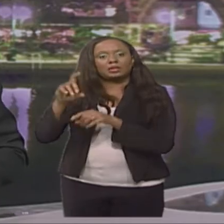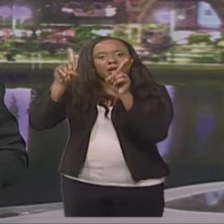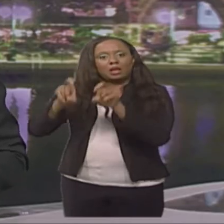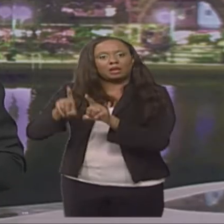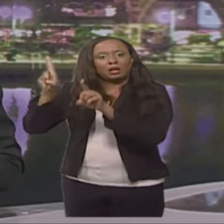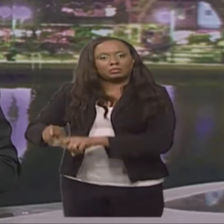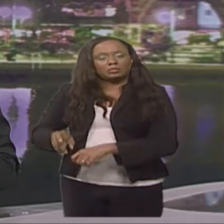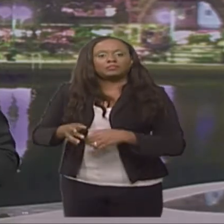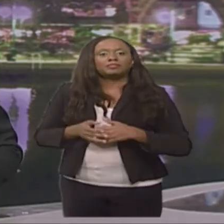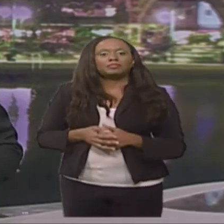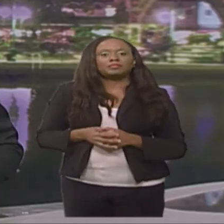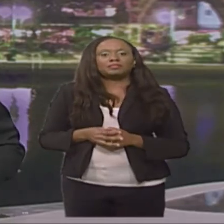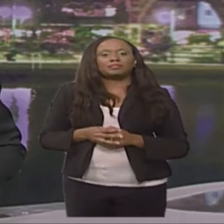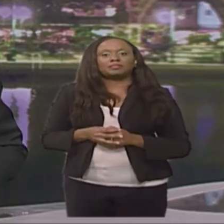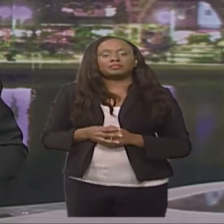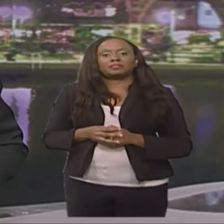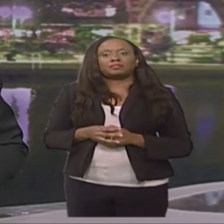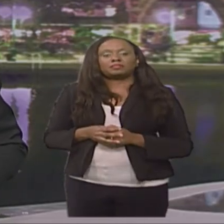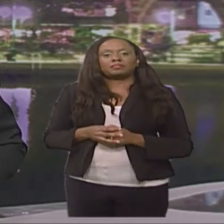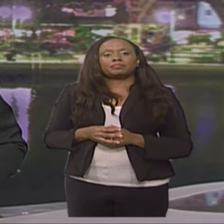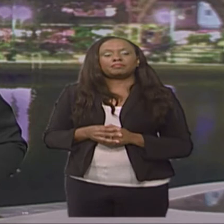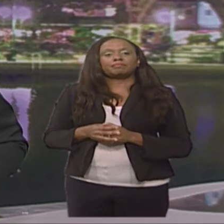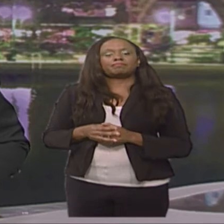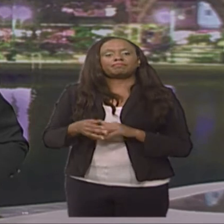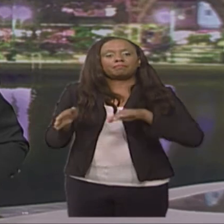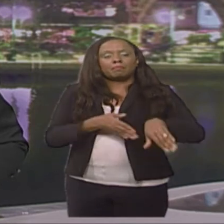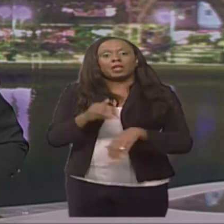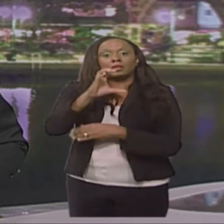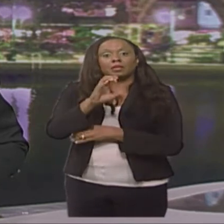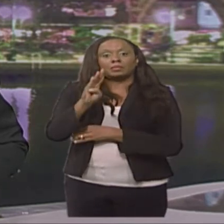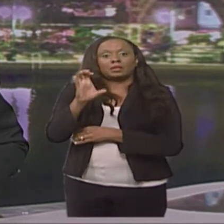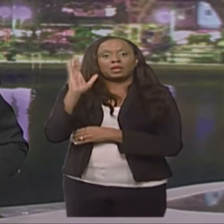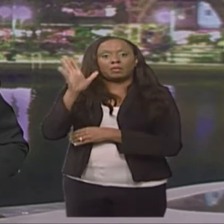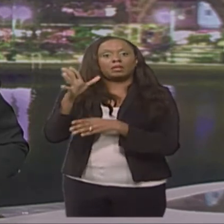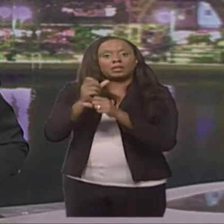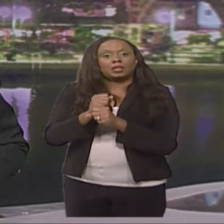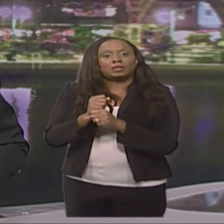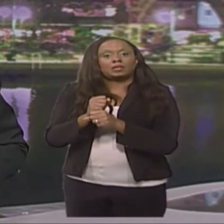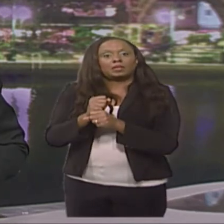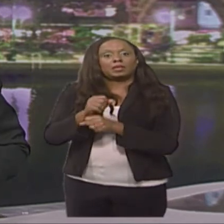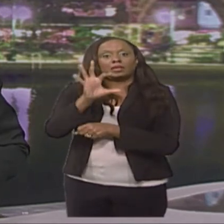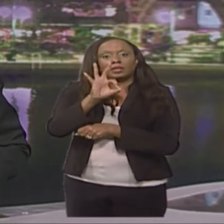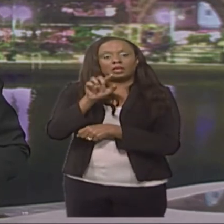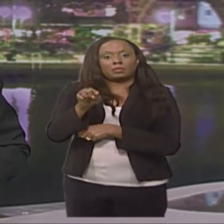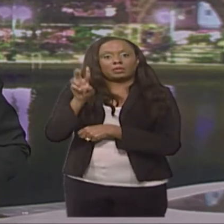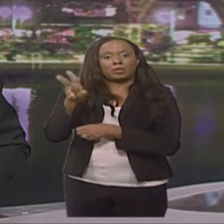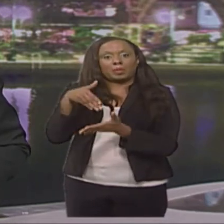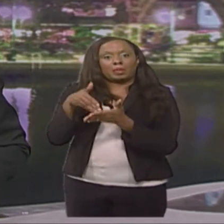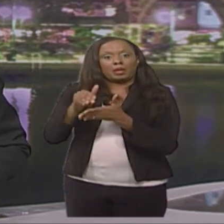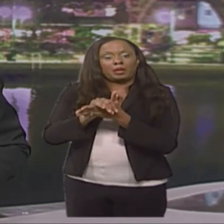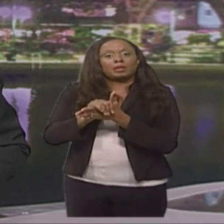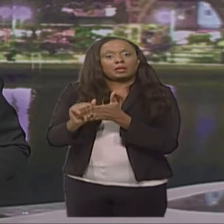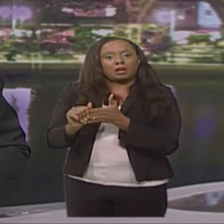in the CXC. Well, in other news, the Caribbean Broadcasting Corporation is set to receive a $9.2 million